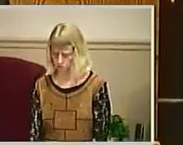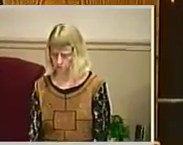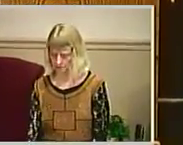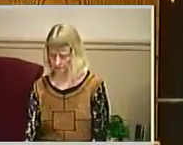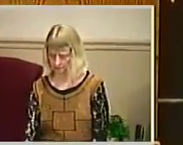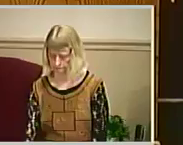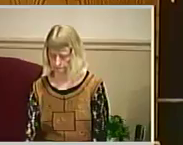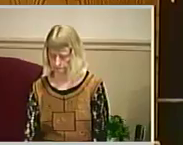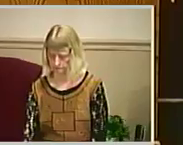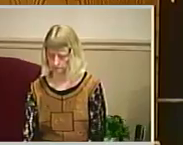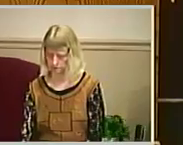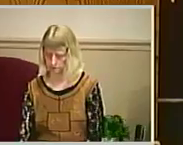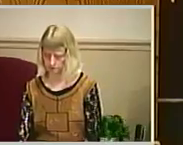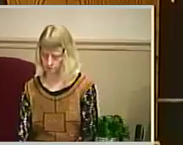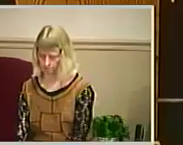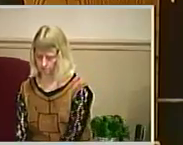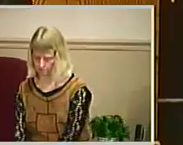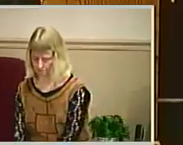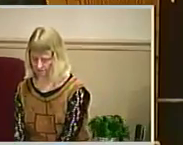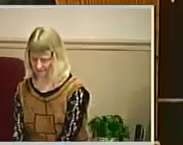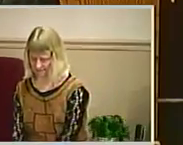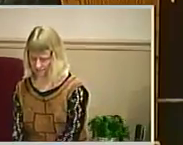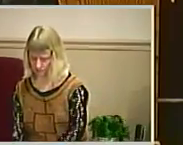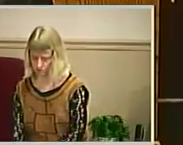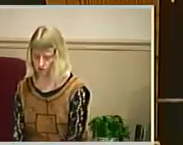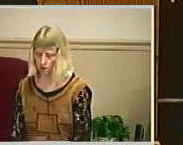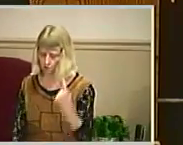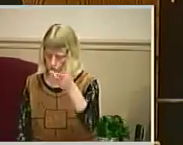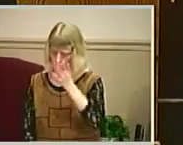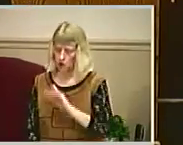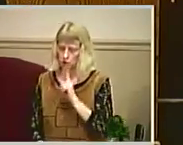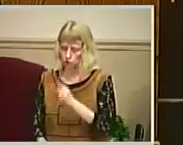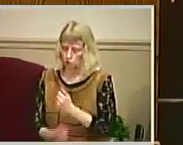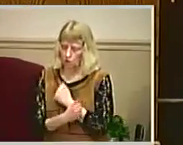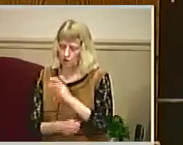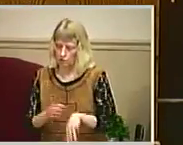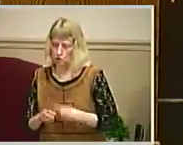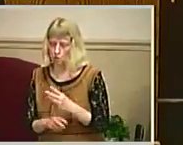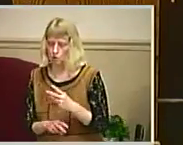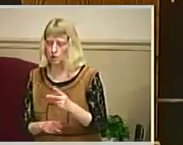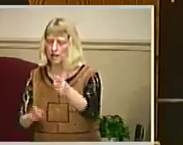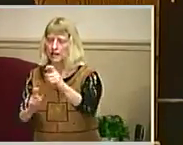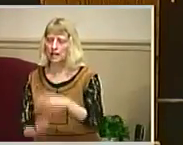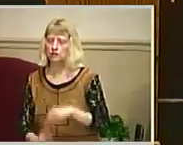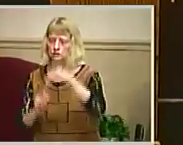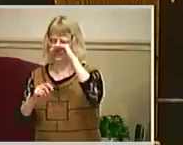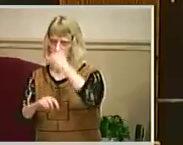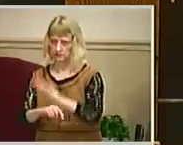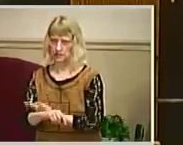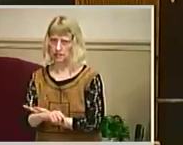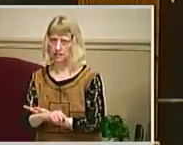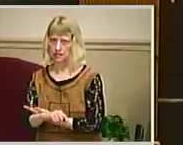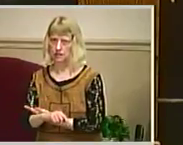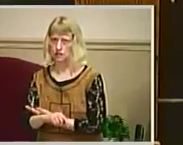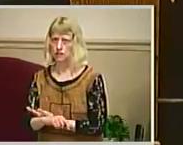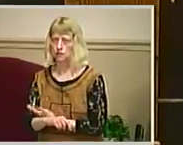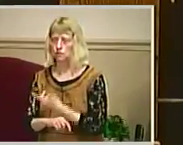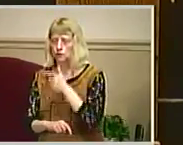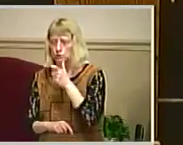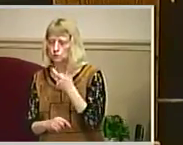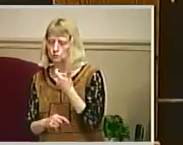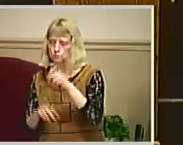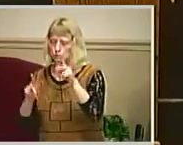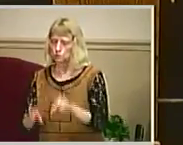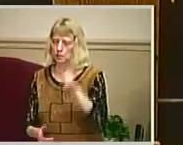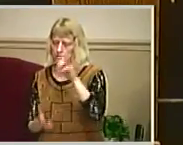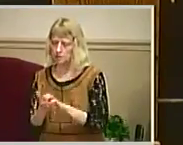In here, it says, for God so loved the world that He gave His only begotten Son, that whosoever